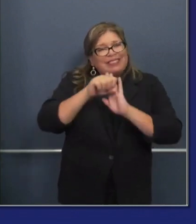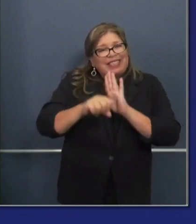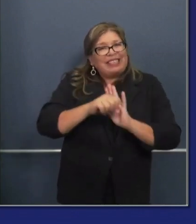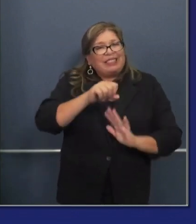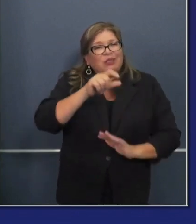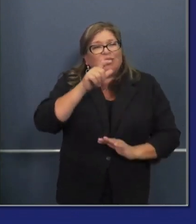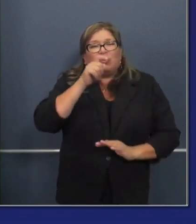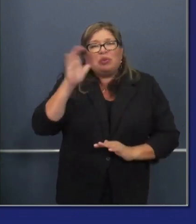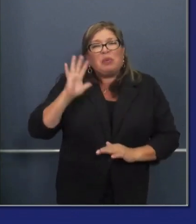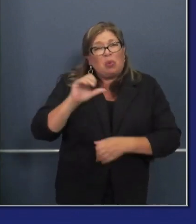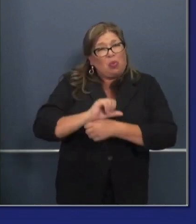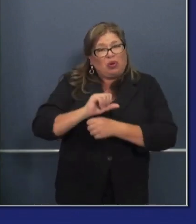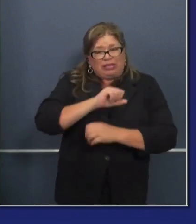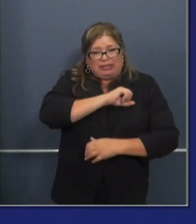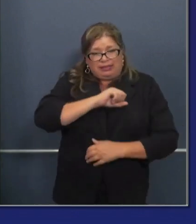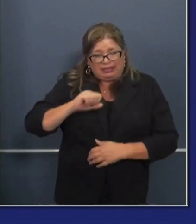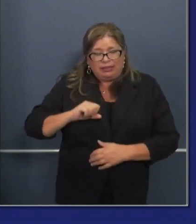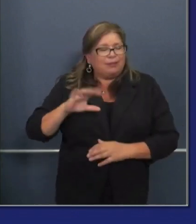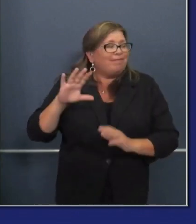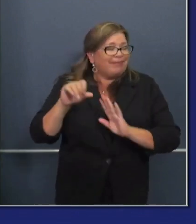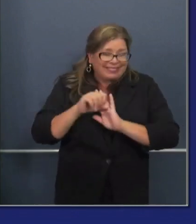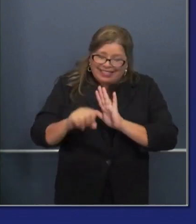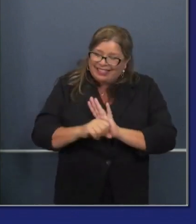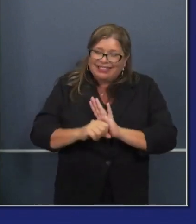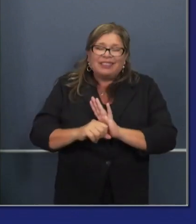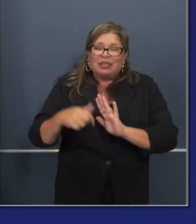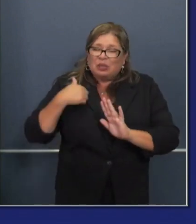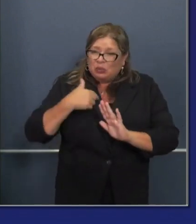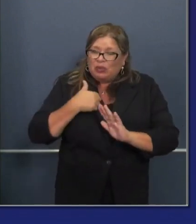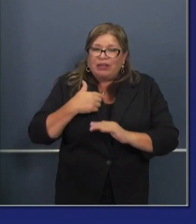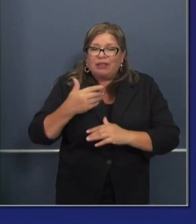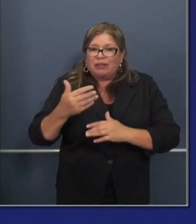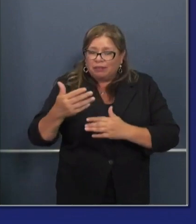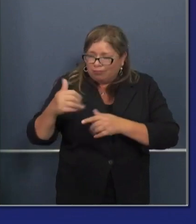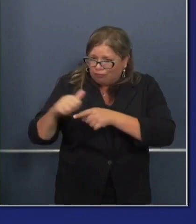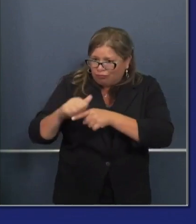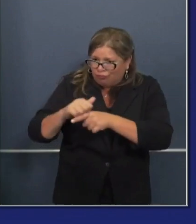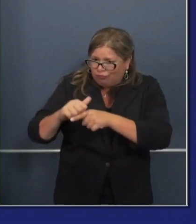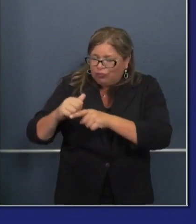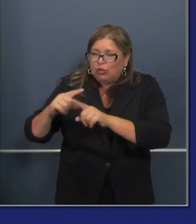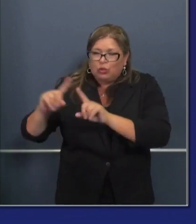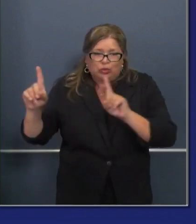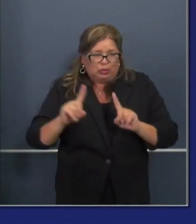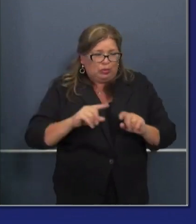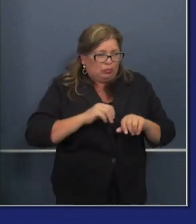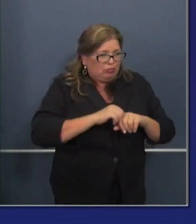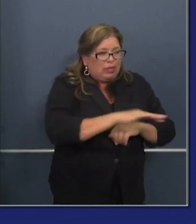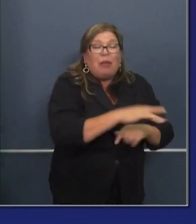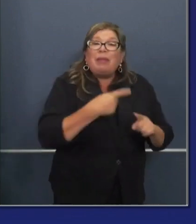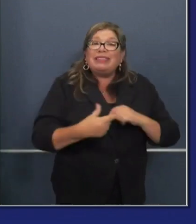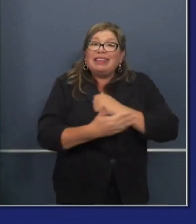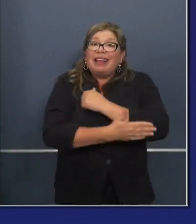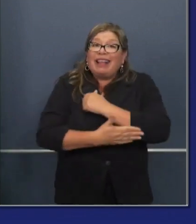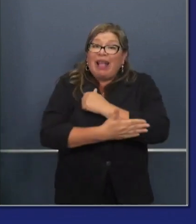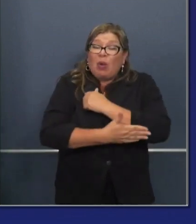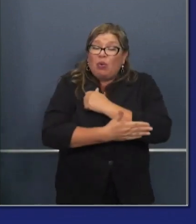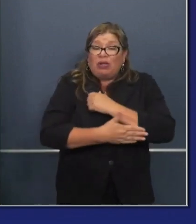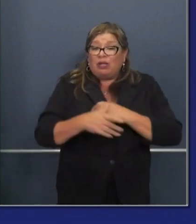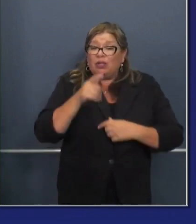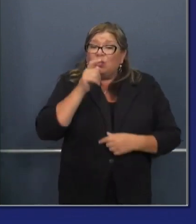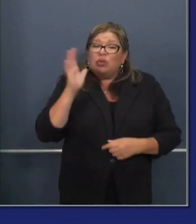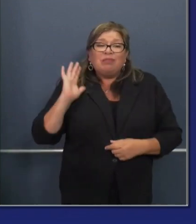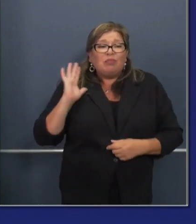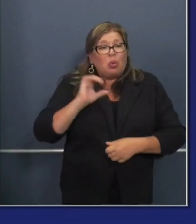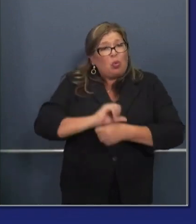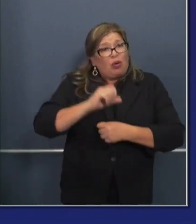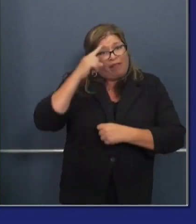working closely with our county partners who have both retrained and redeployed their own county staff